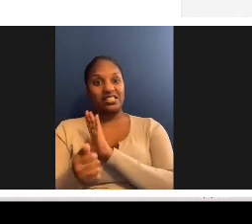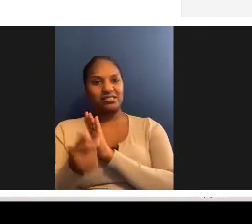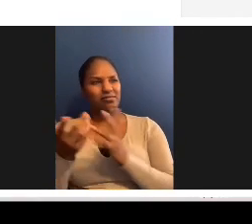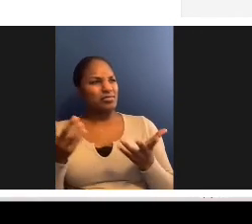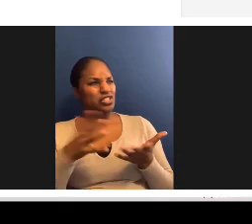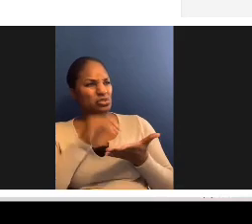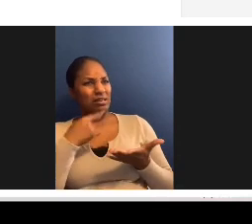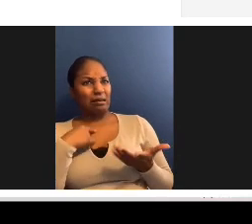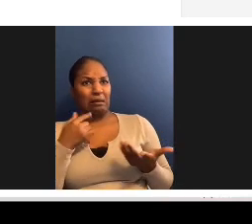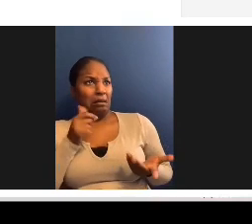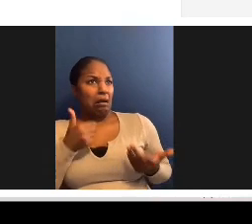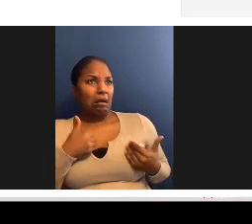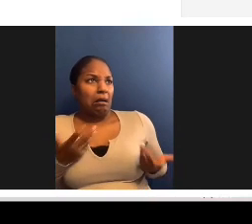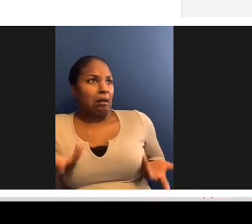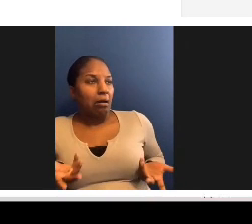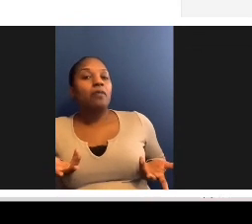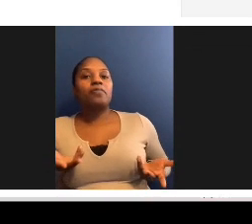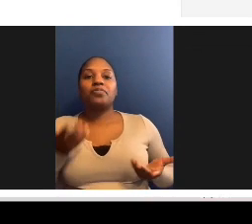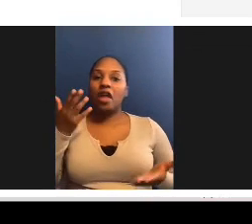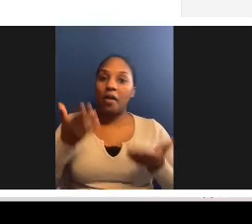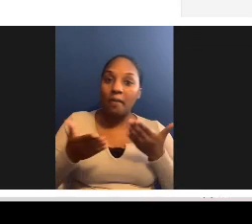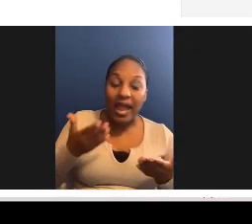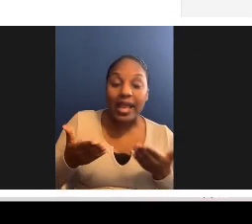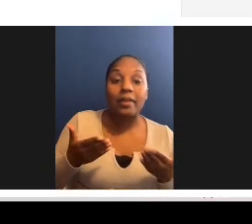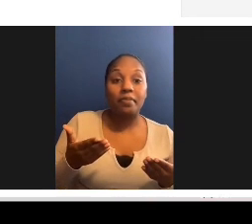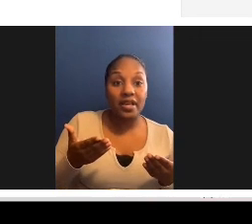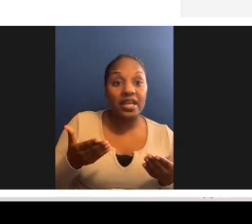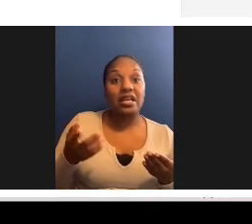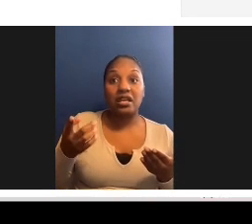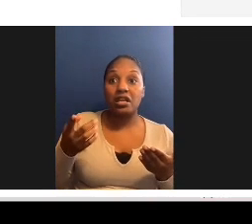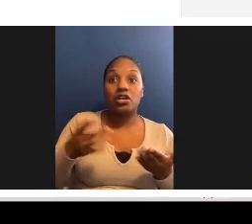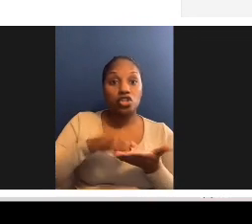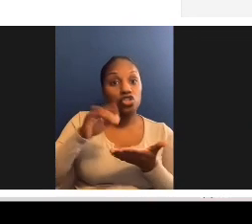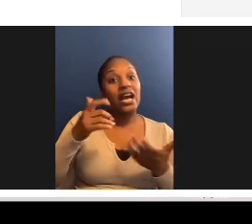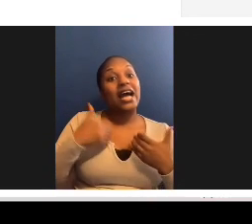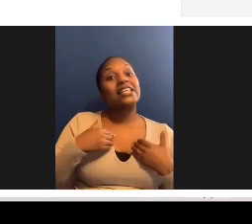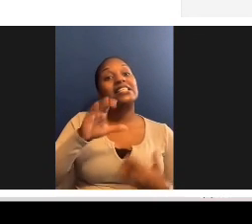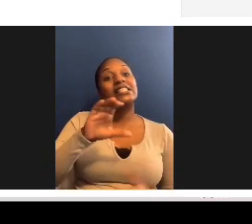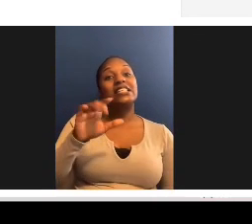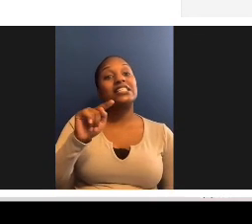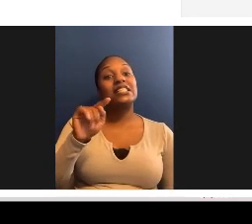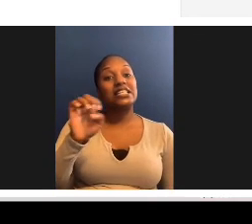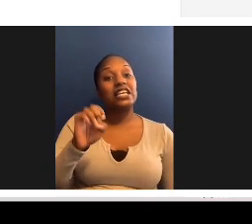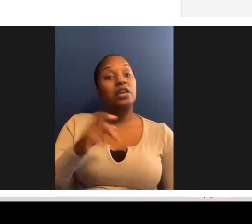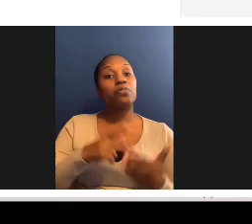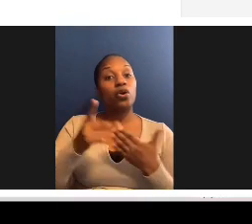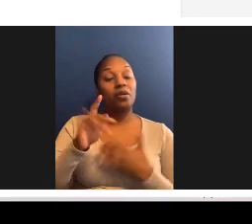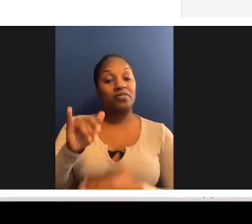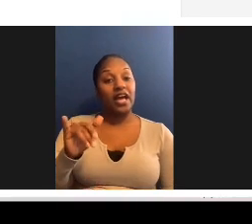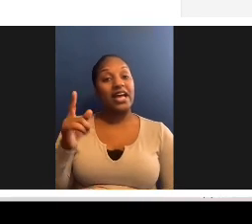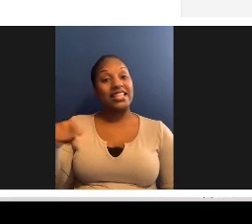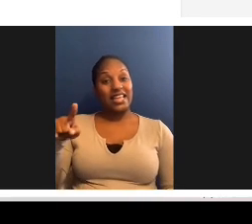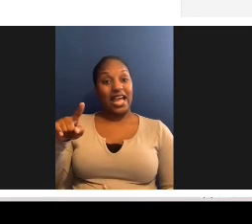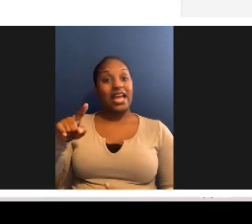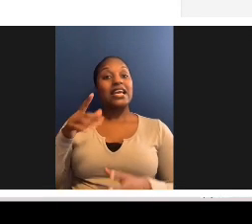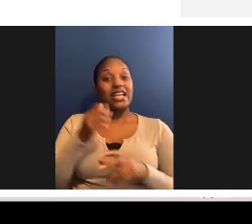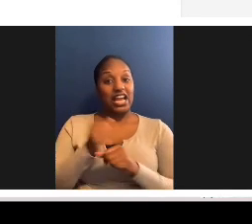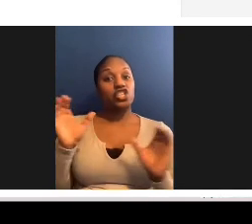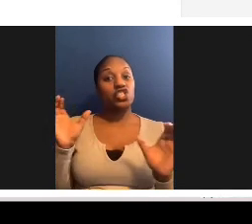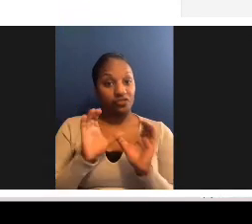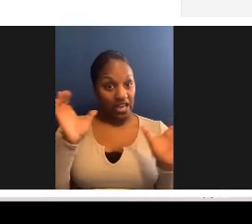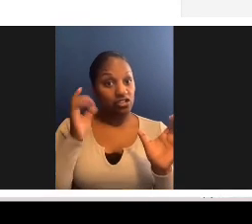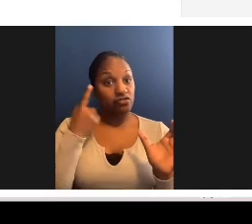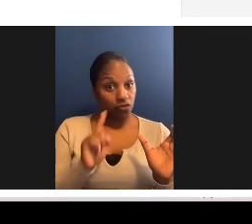any skills. Well, maybe they have a CTE program that they've gotten a certification